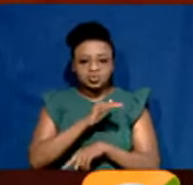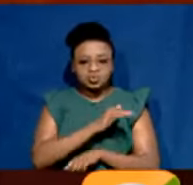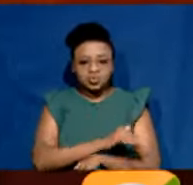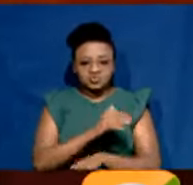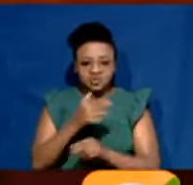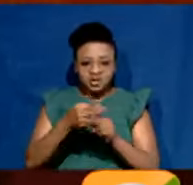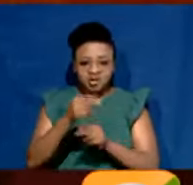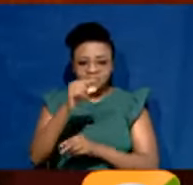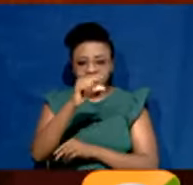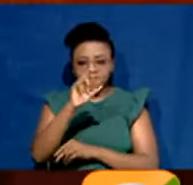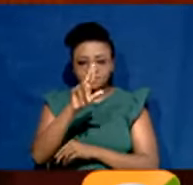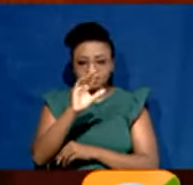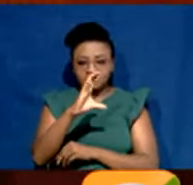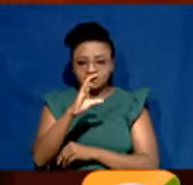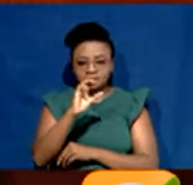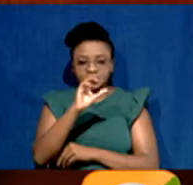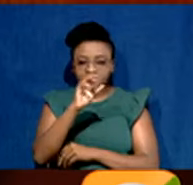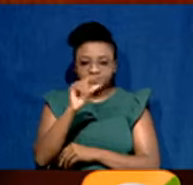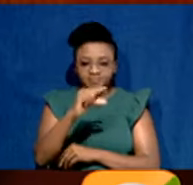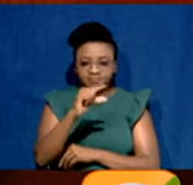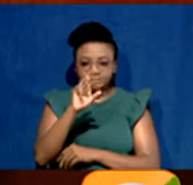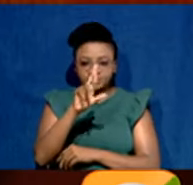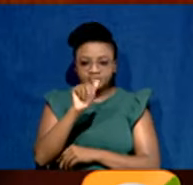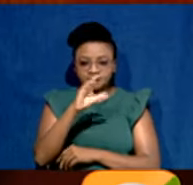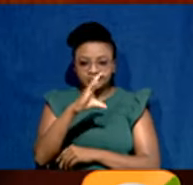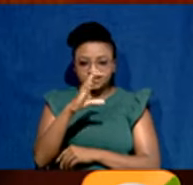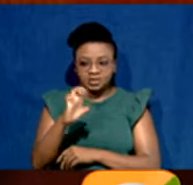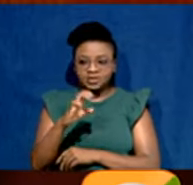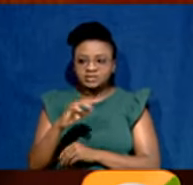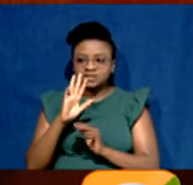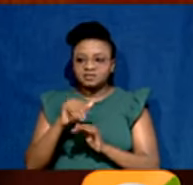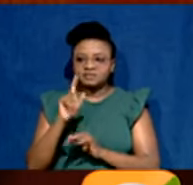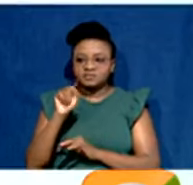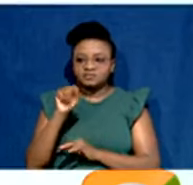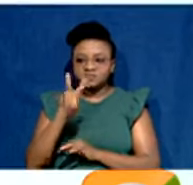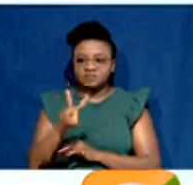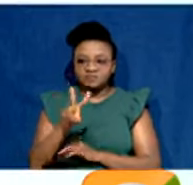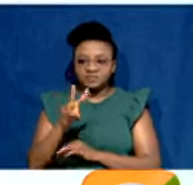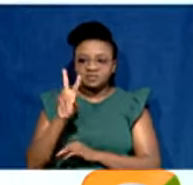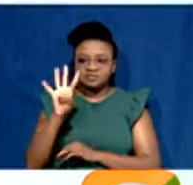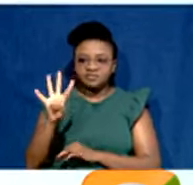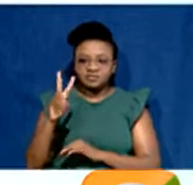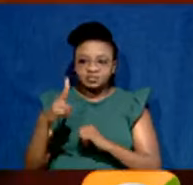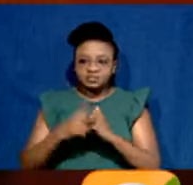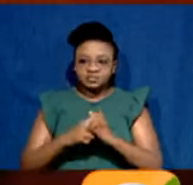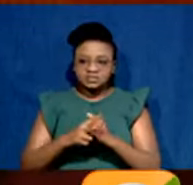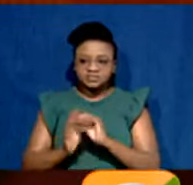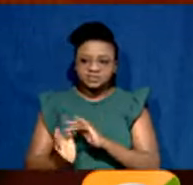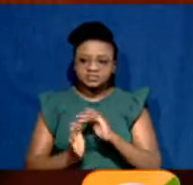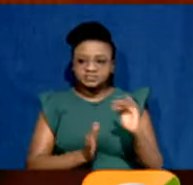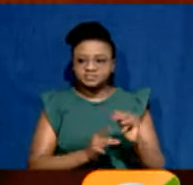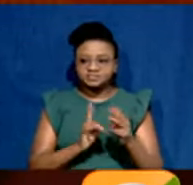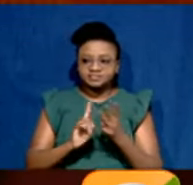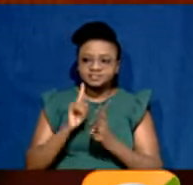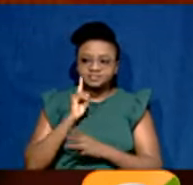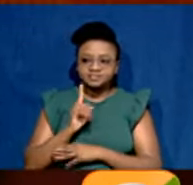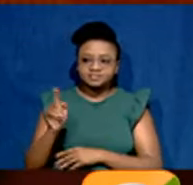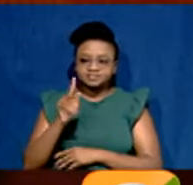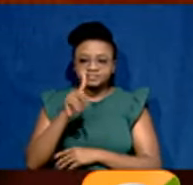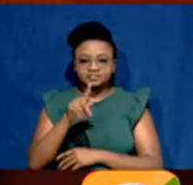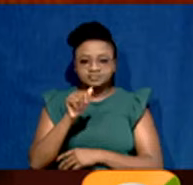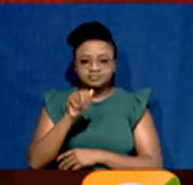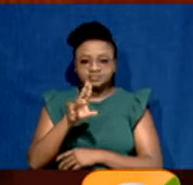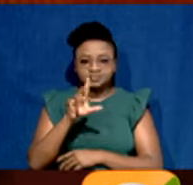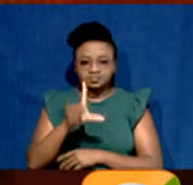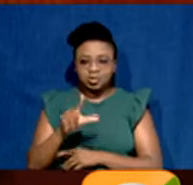Grace Kuria Kanja from TV 47, which is under Cape Media Limited. Good evening. My name is Paul Wafula,